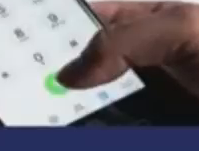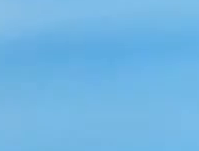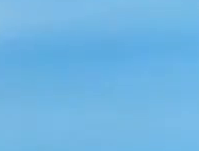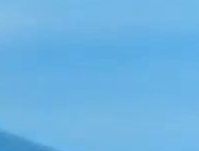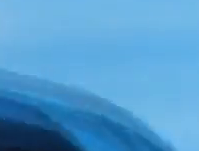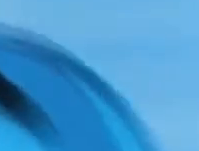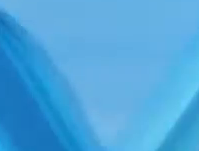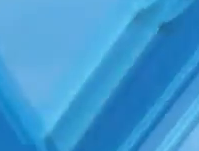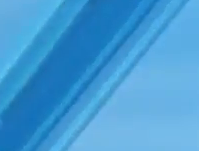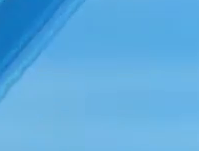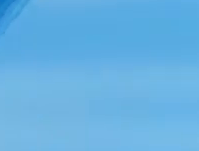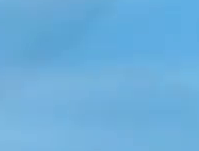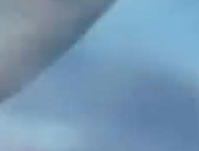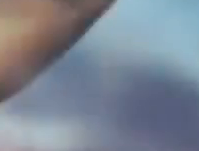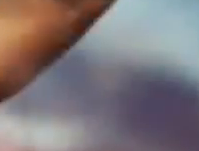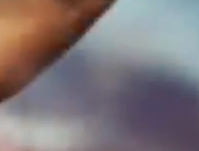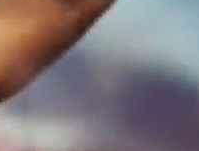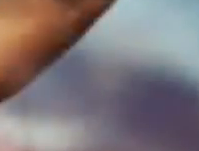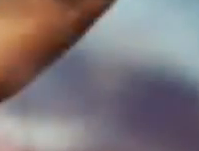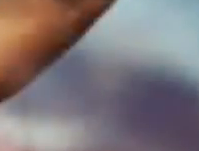www.ufaa.go.ke.